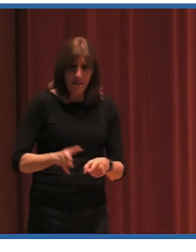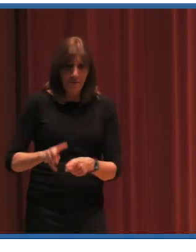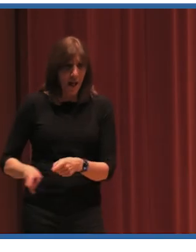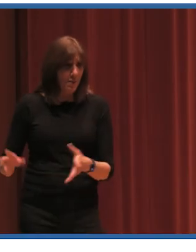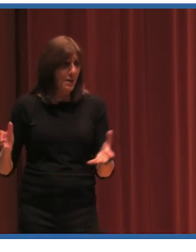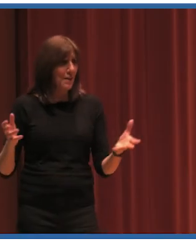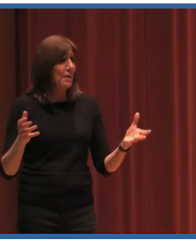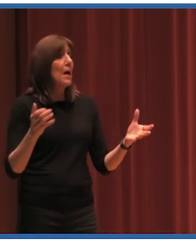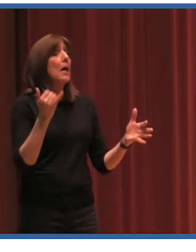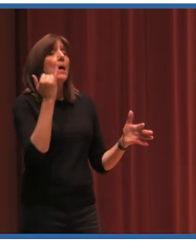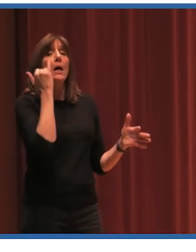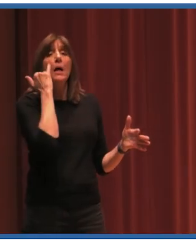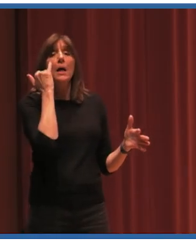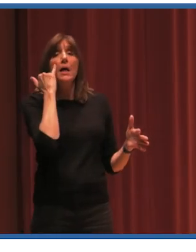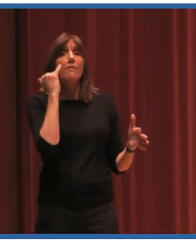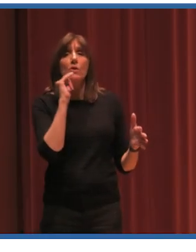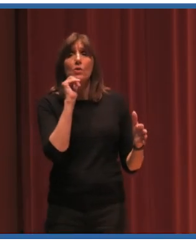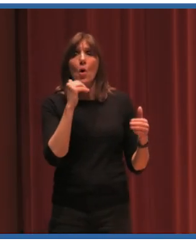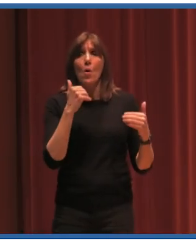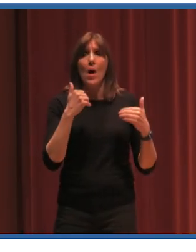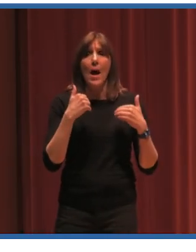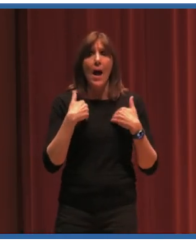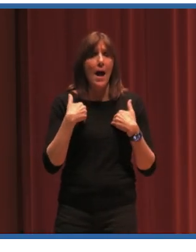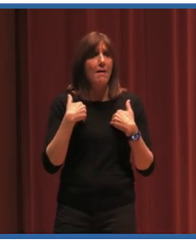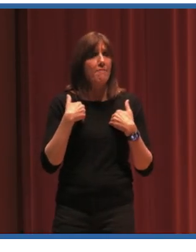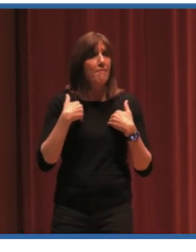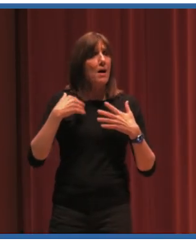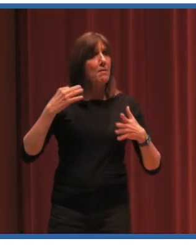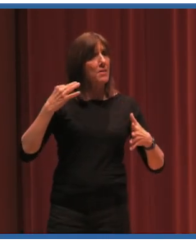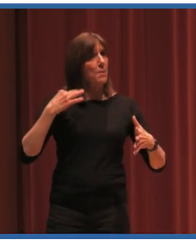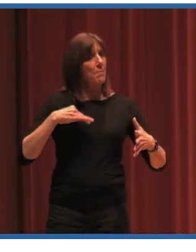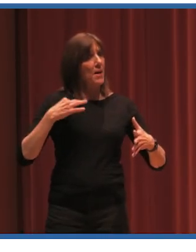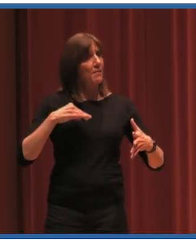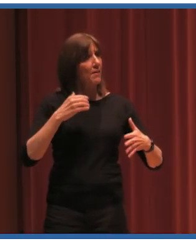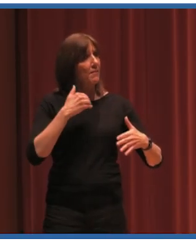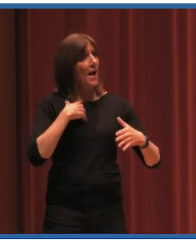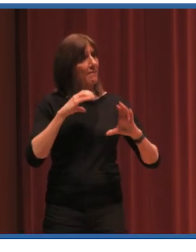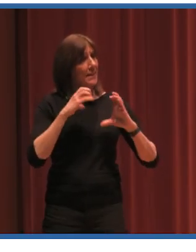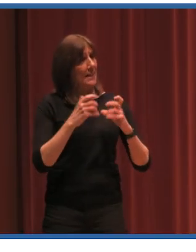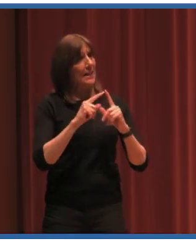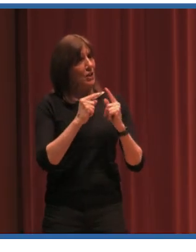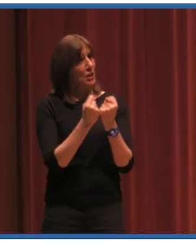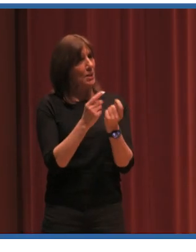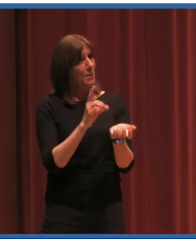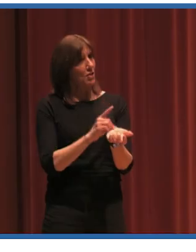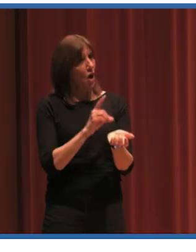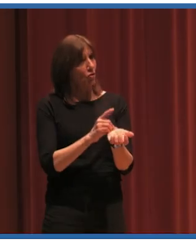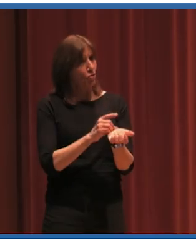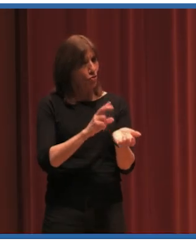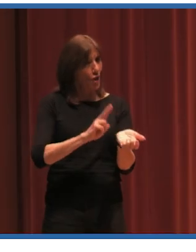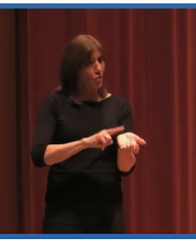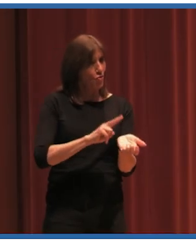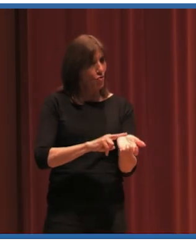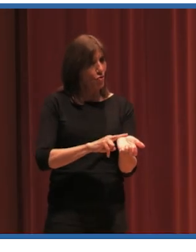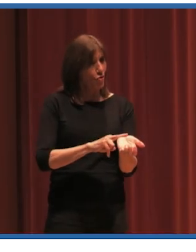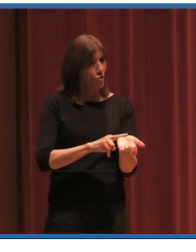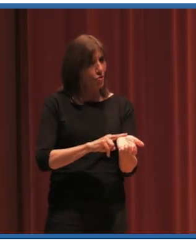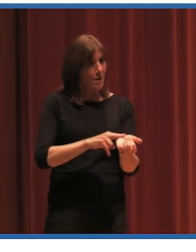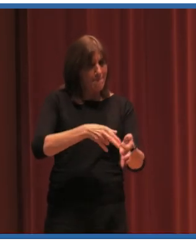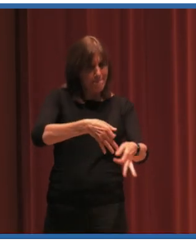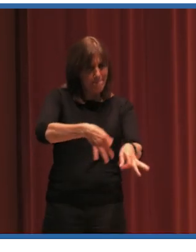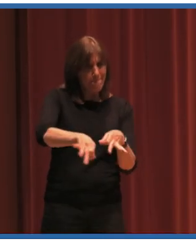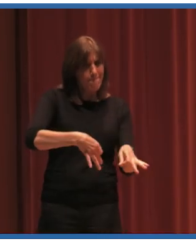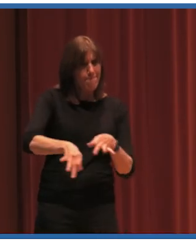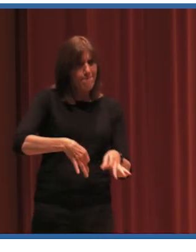if you don't have the benefit of having a care team of doctors or nurses and that can